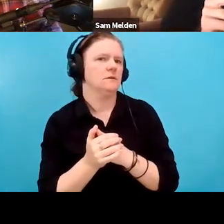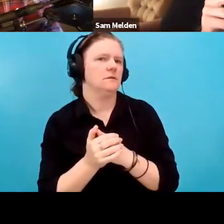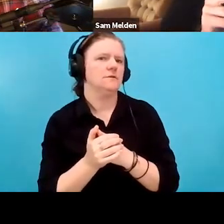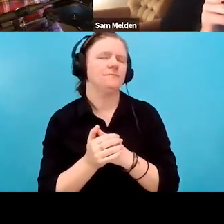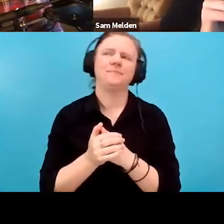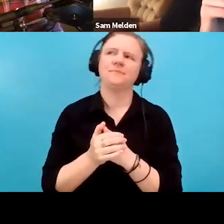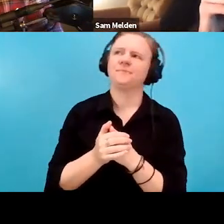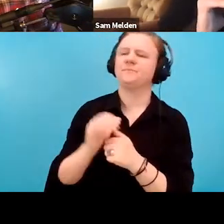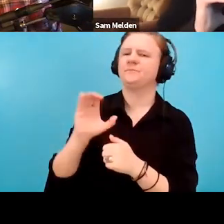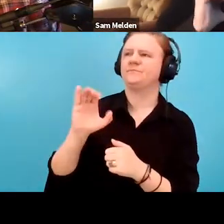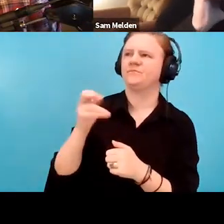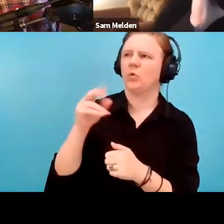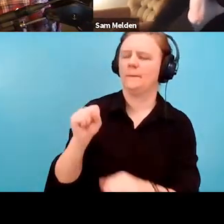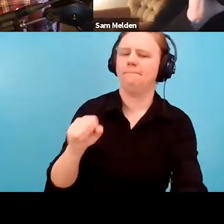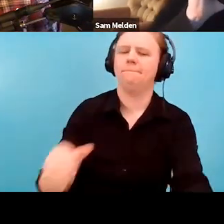Well,